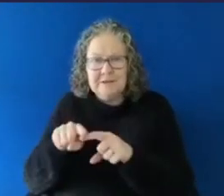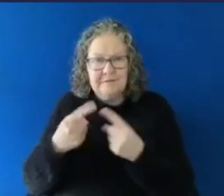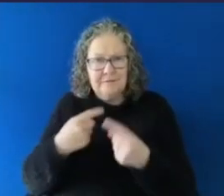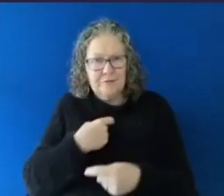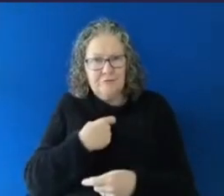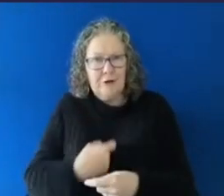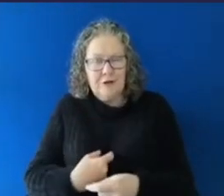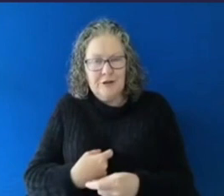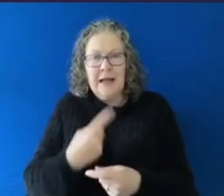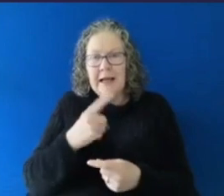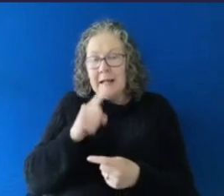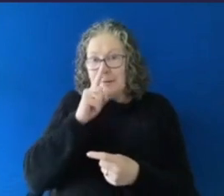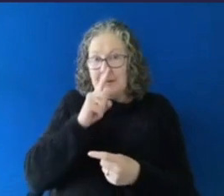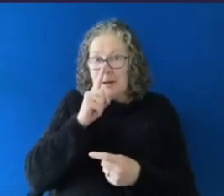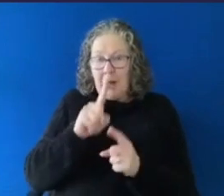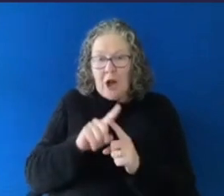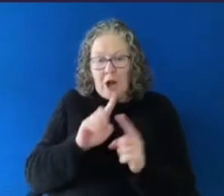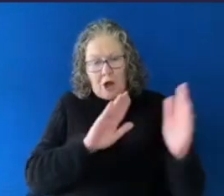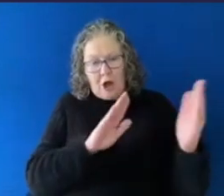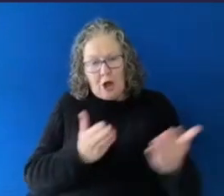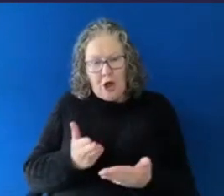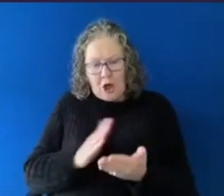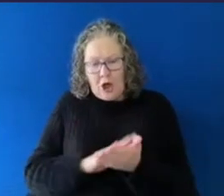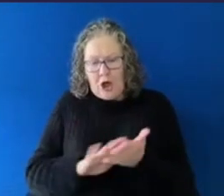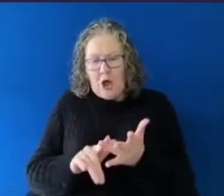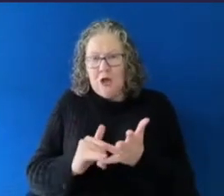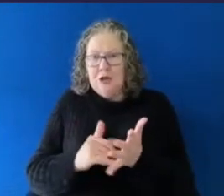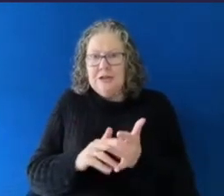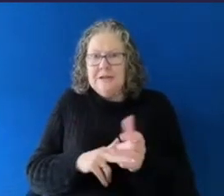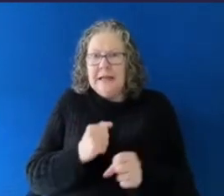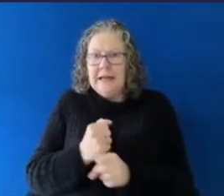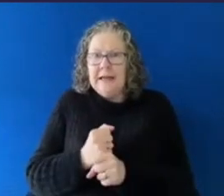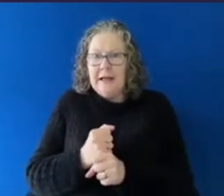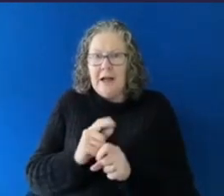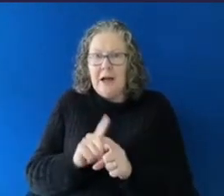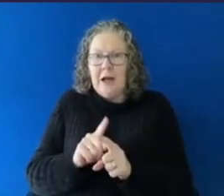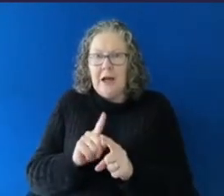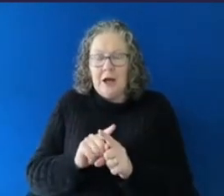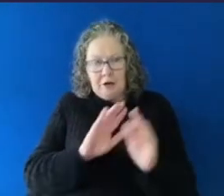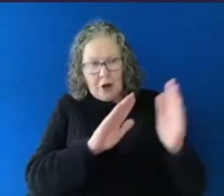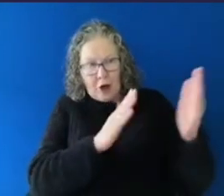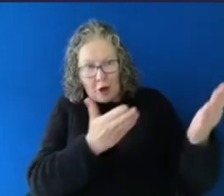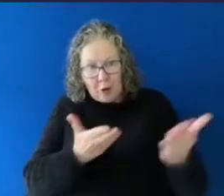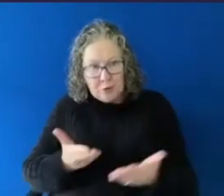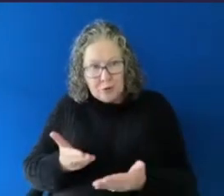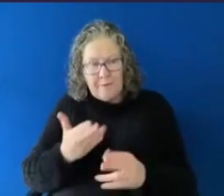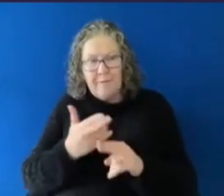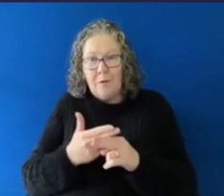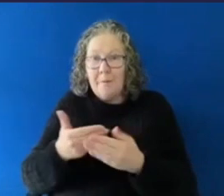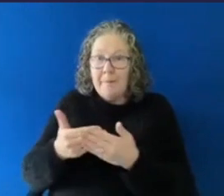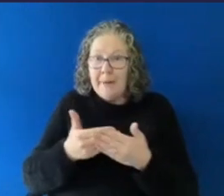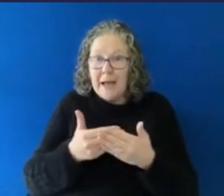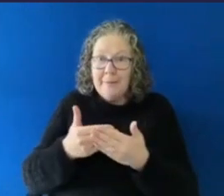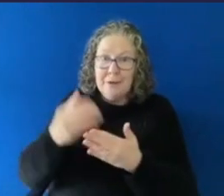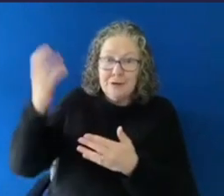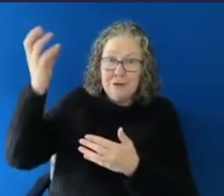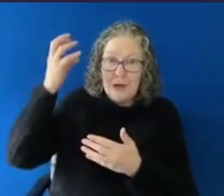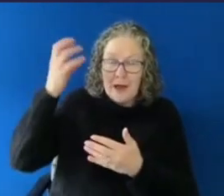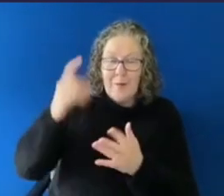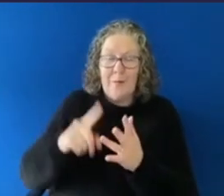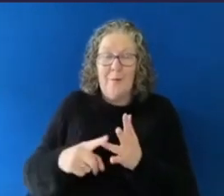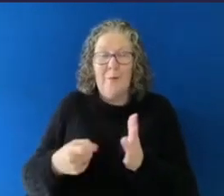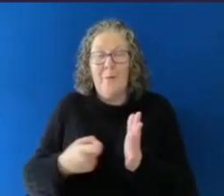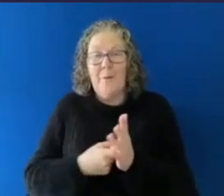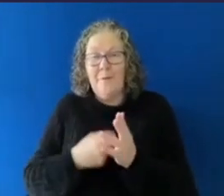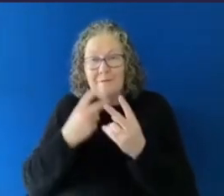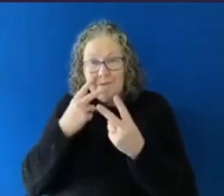roles that the people just like embrace and love, you know, host of baby showers and weddings, host of international visitors. That was Brenda for a